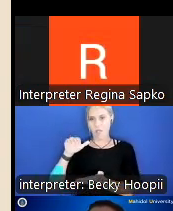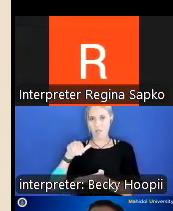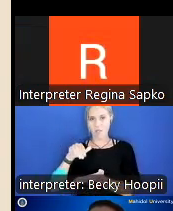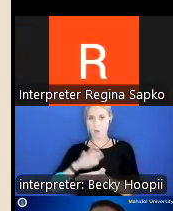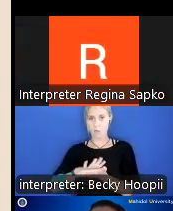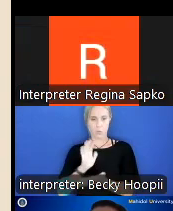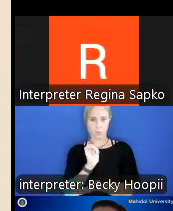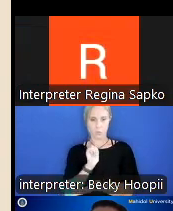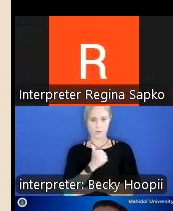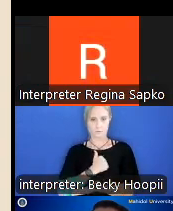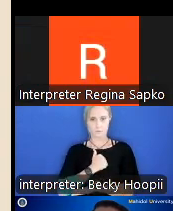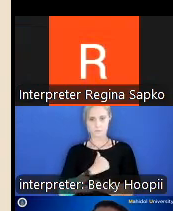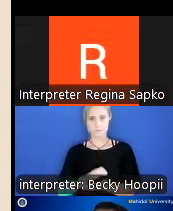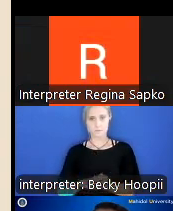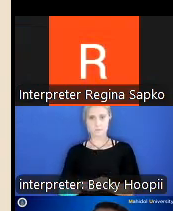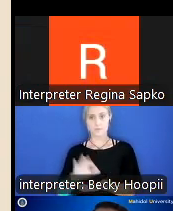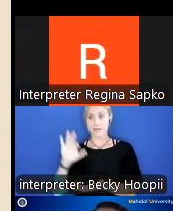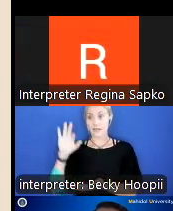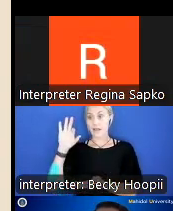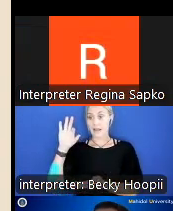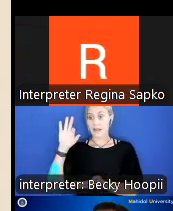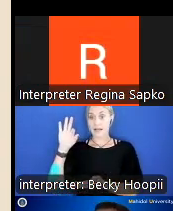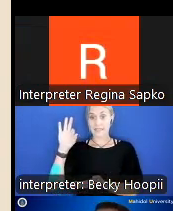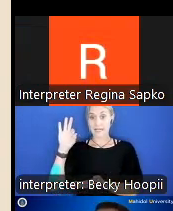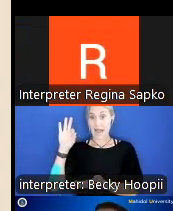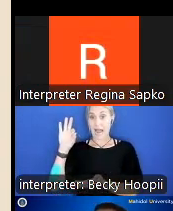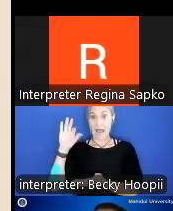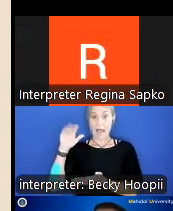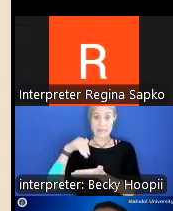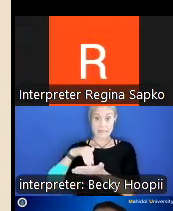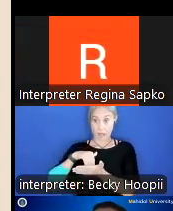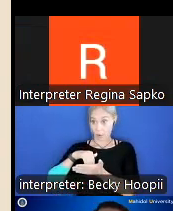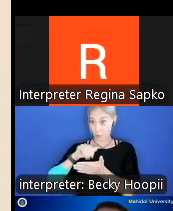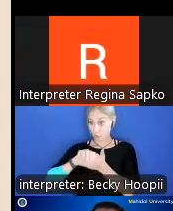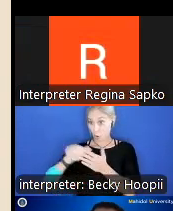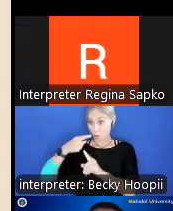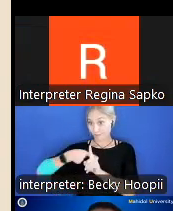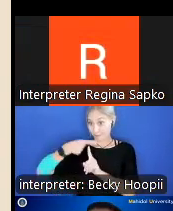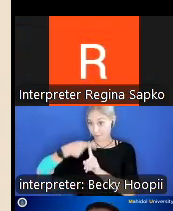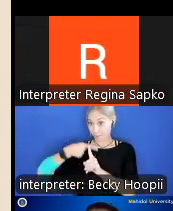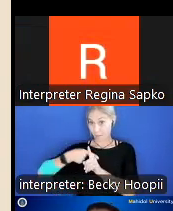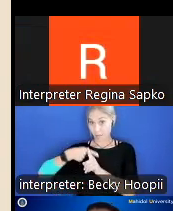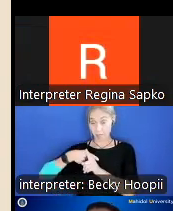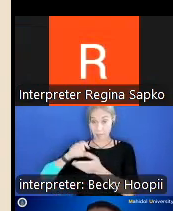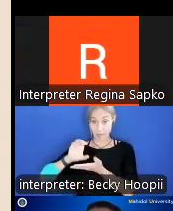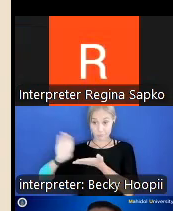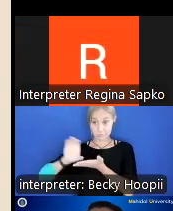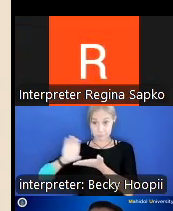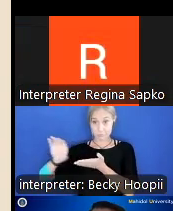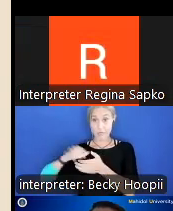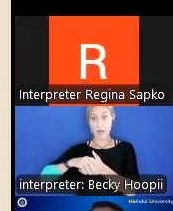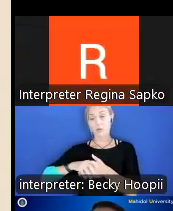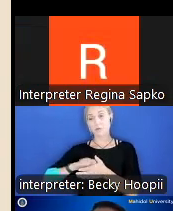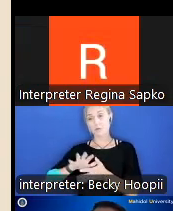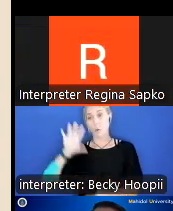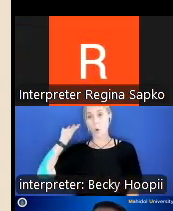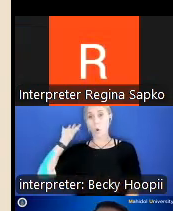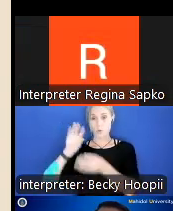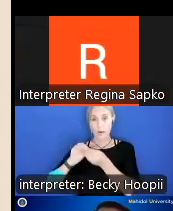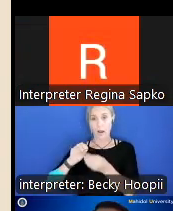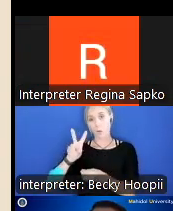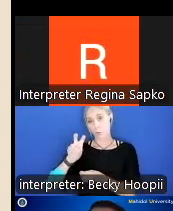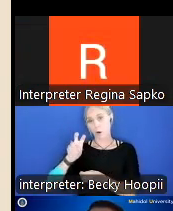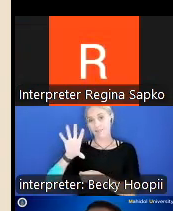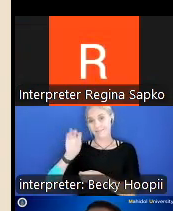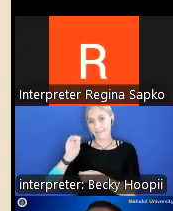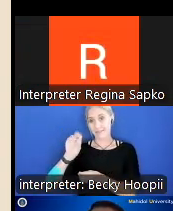it's about 9,000 baht per month, or around 250 US dollar